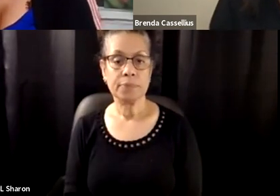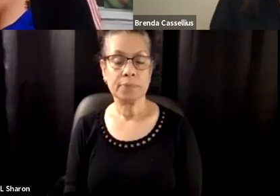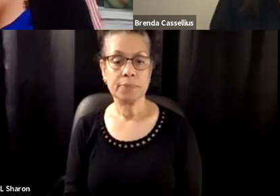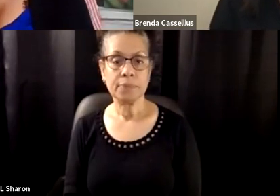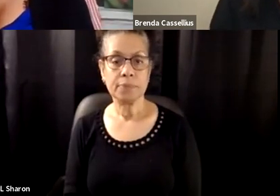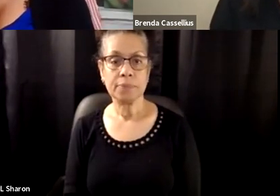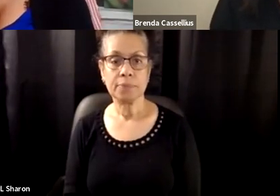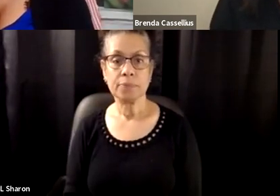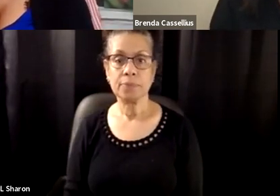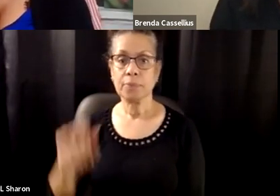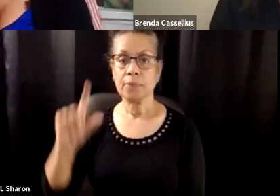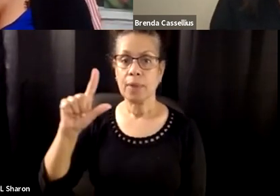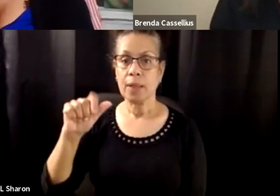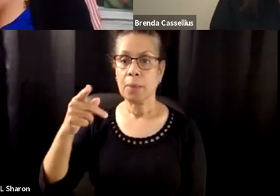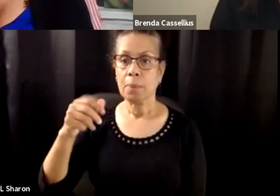miss lapera